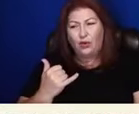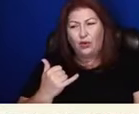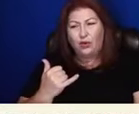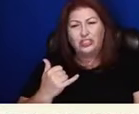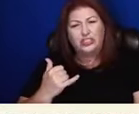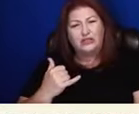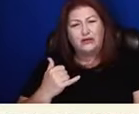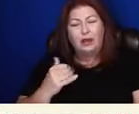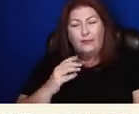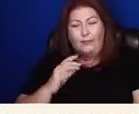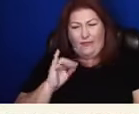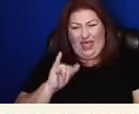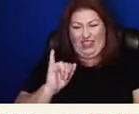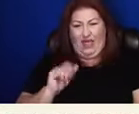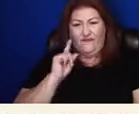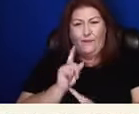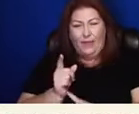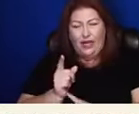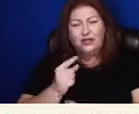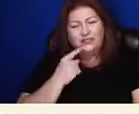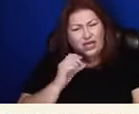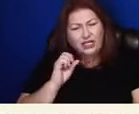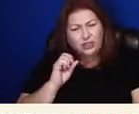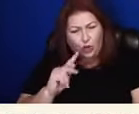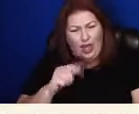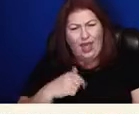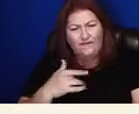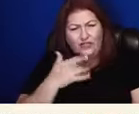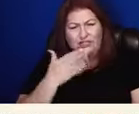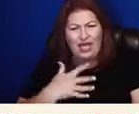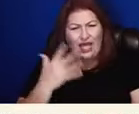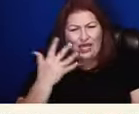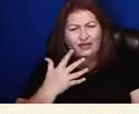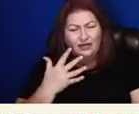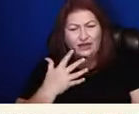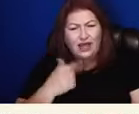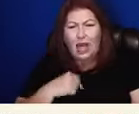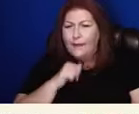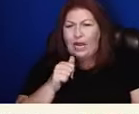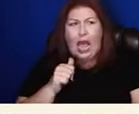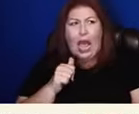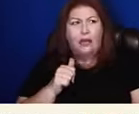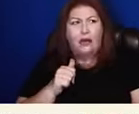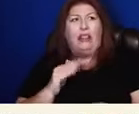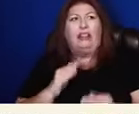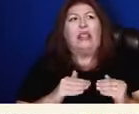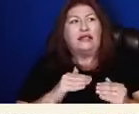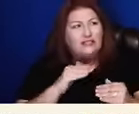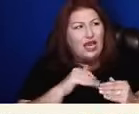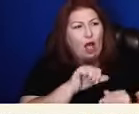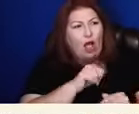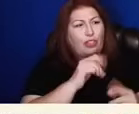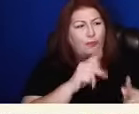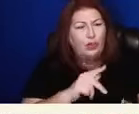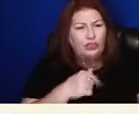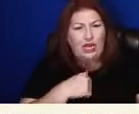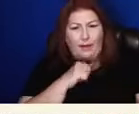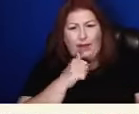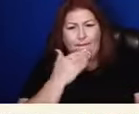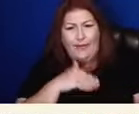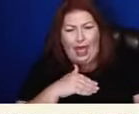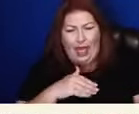minute and telling myself, it's okay that I feel sad. I'm not less than because I feel sad or down or upset